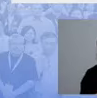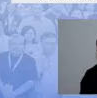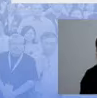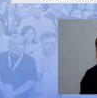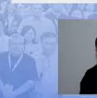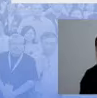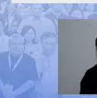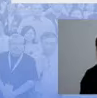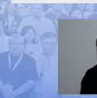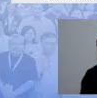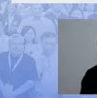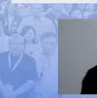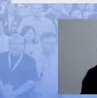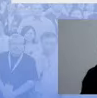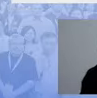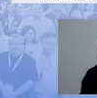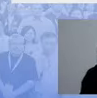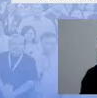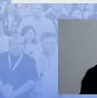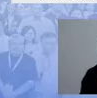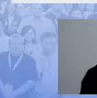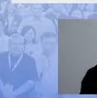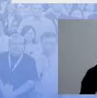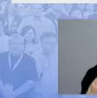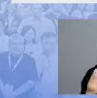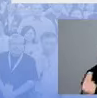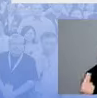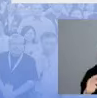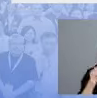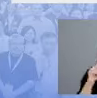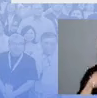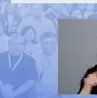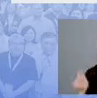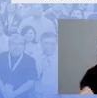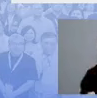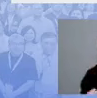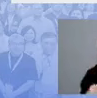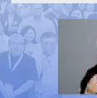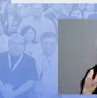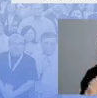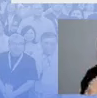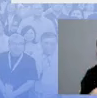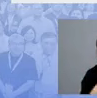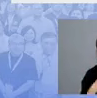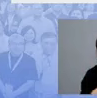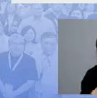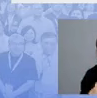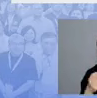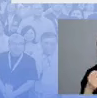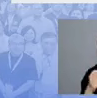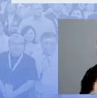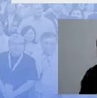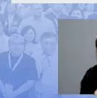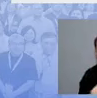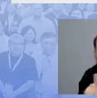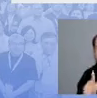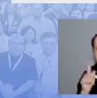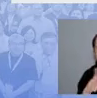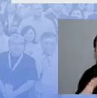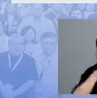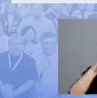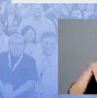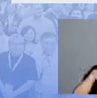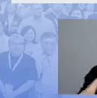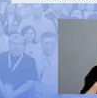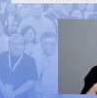the multi-sectoral people as what we do. We have multiple, multi-type of people, multi-stakeholder that involved in the initiative. So